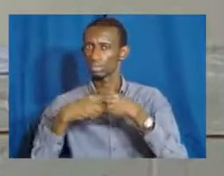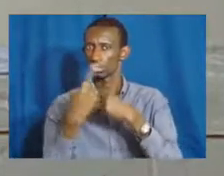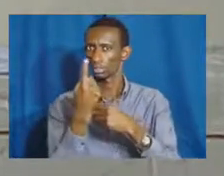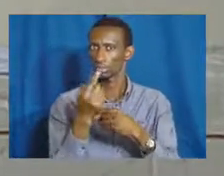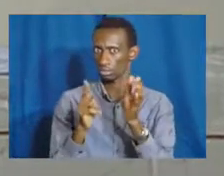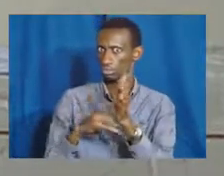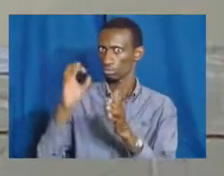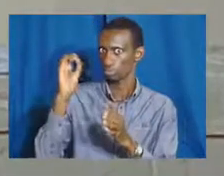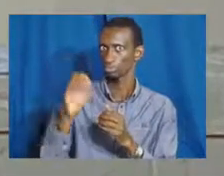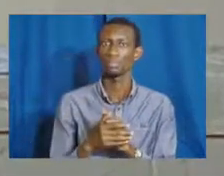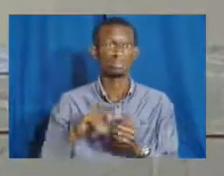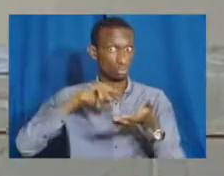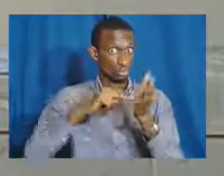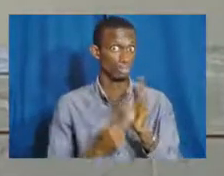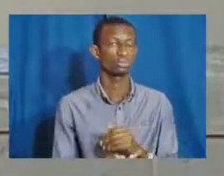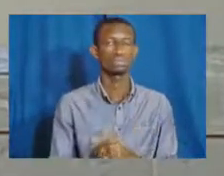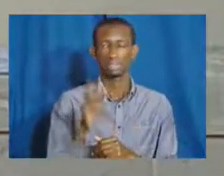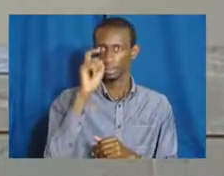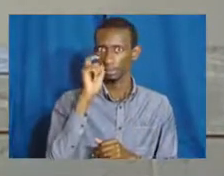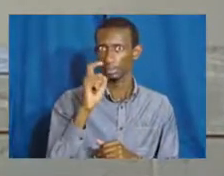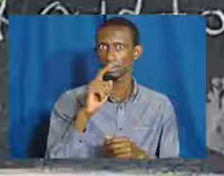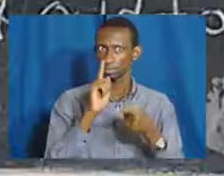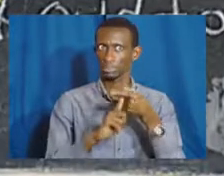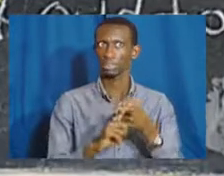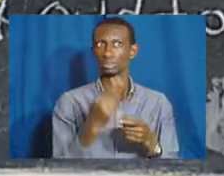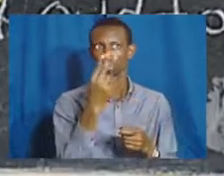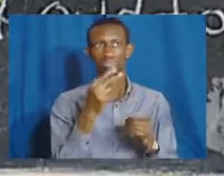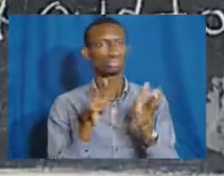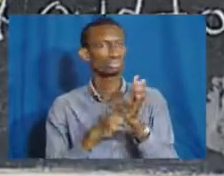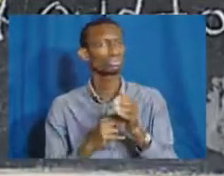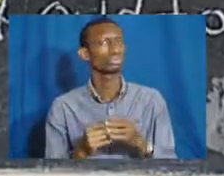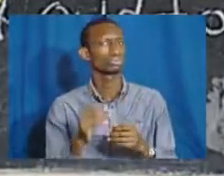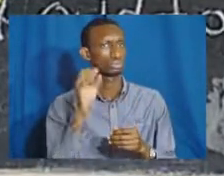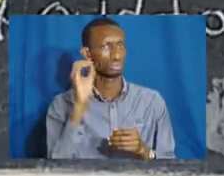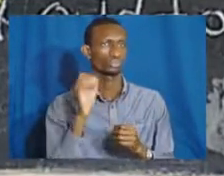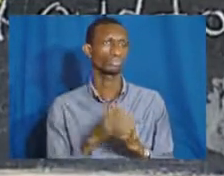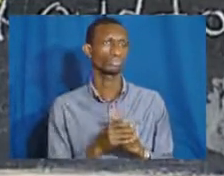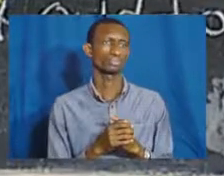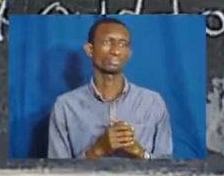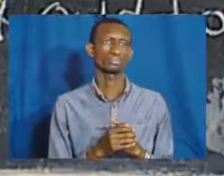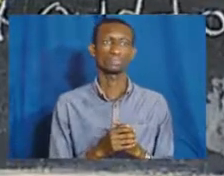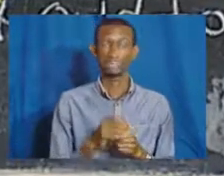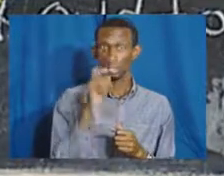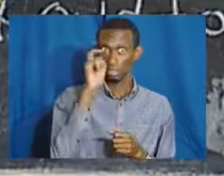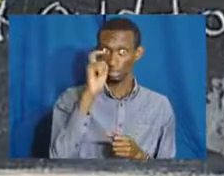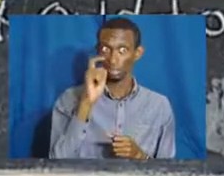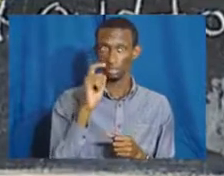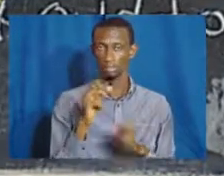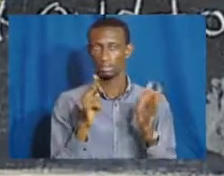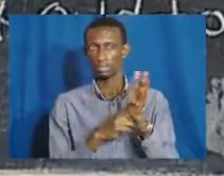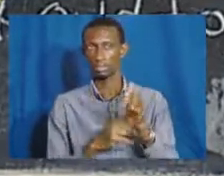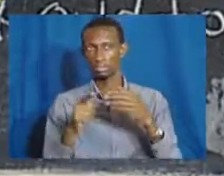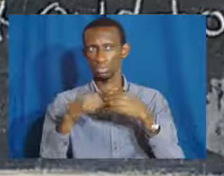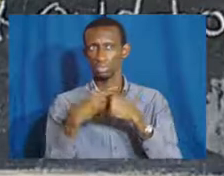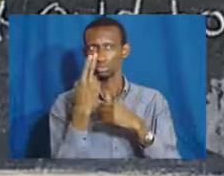x plus 2 equals 0, or 2x minus 1 equals 0. So x equals minus 2,